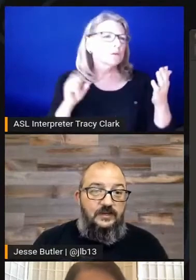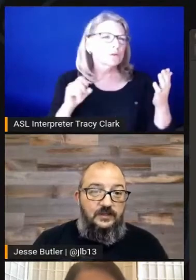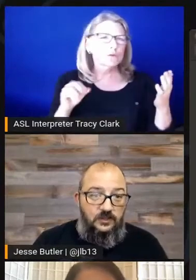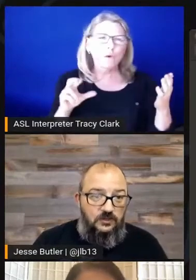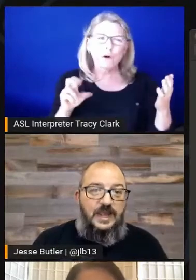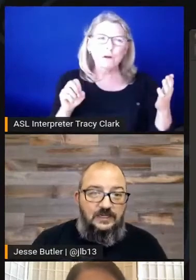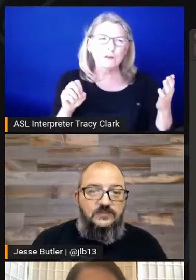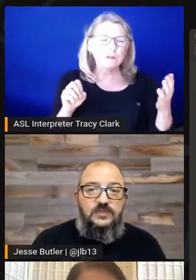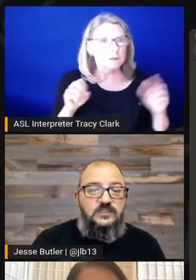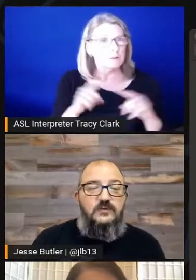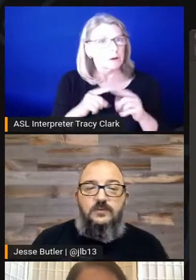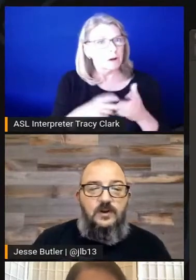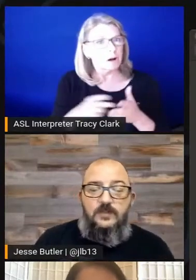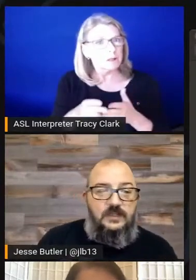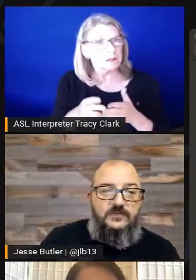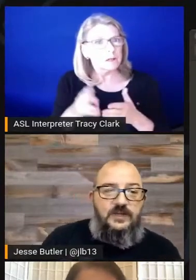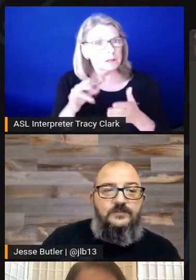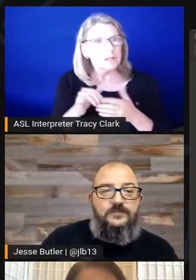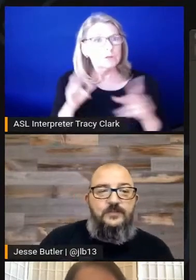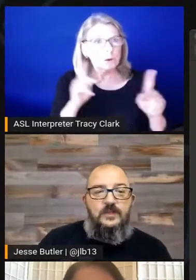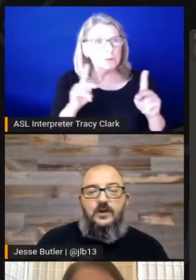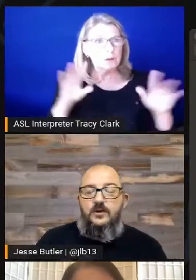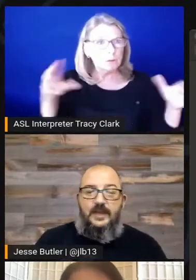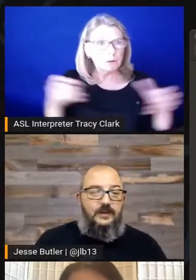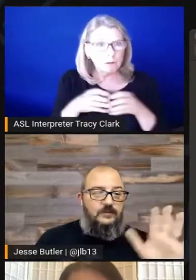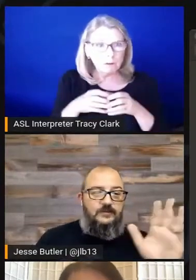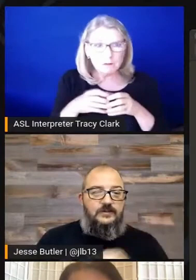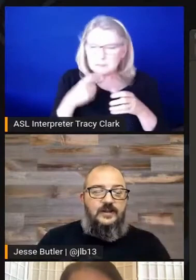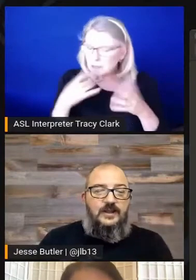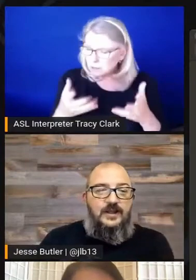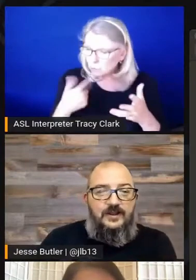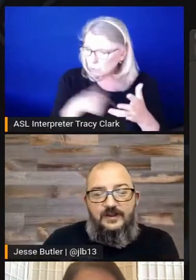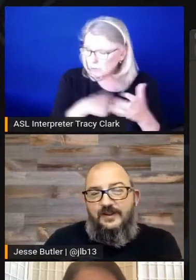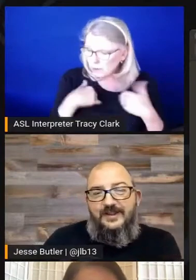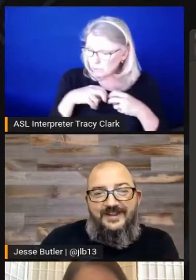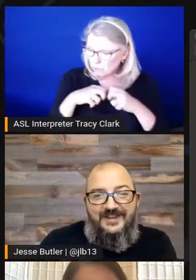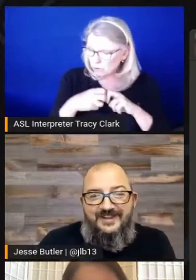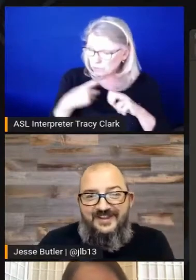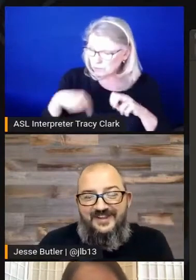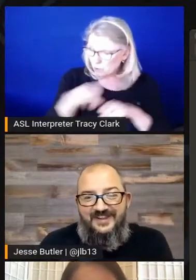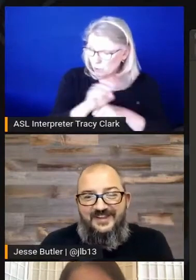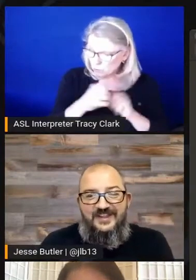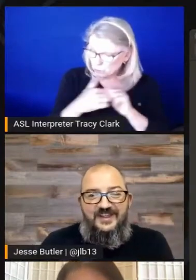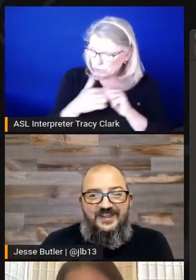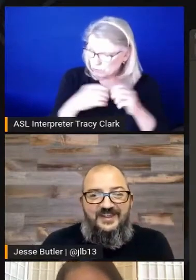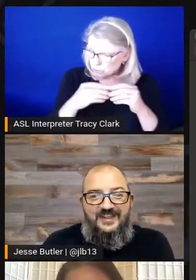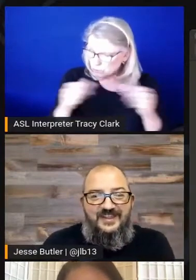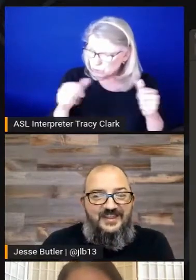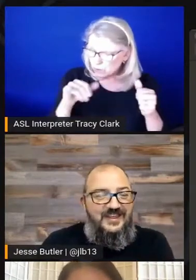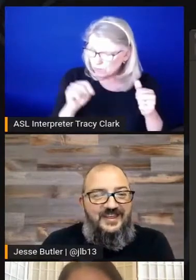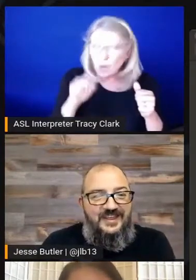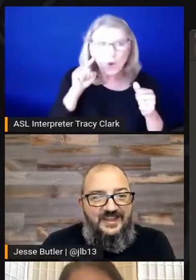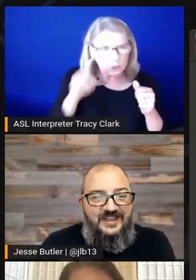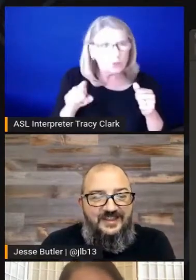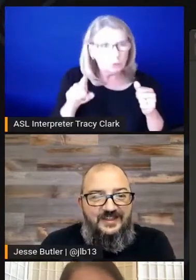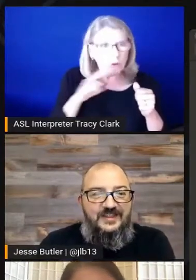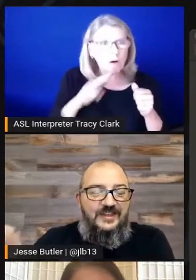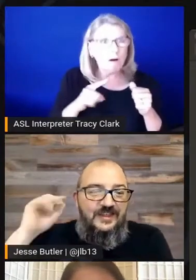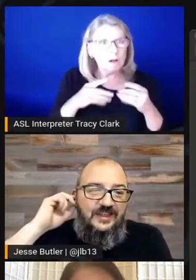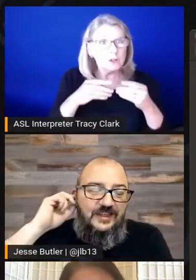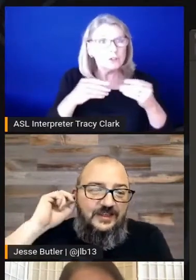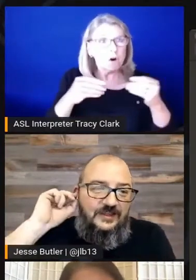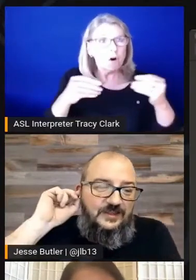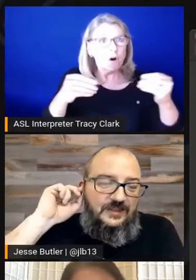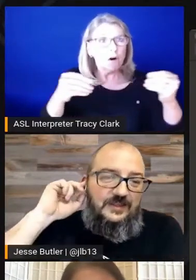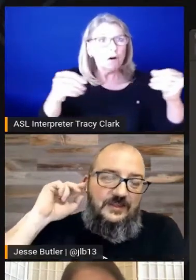yes. You're actively solving the problem. I love it. Yes. And, it's the really wonderful thing is that we've all